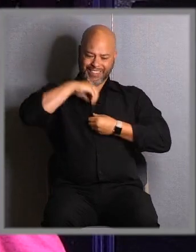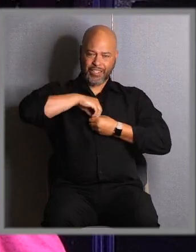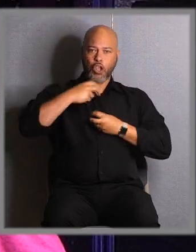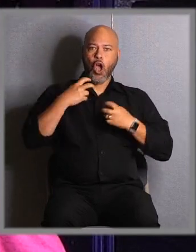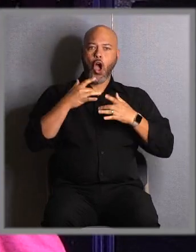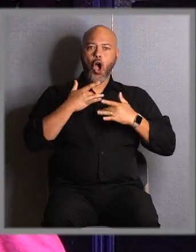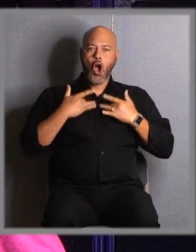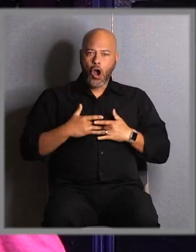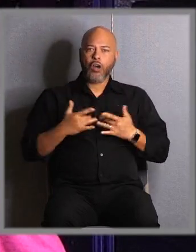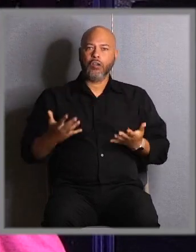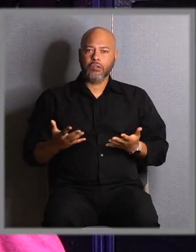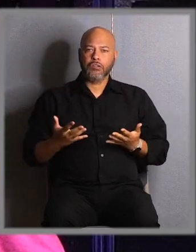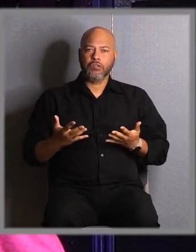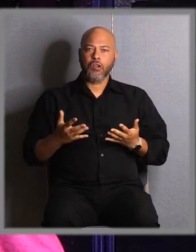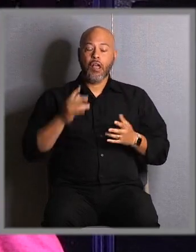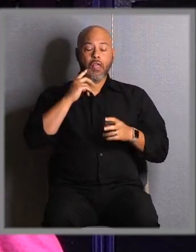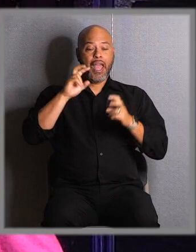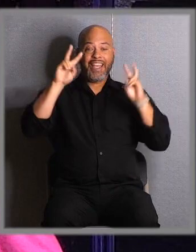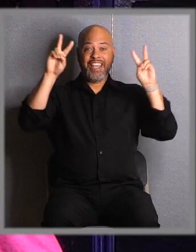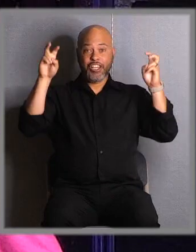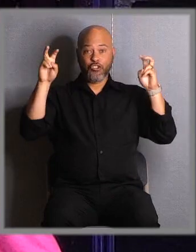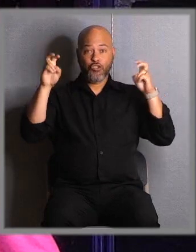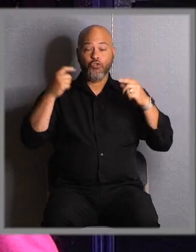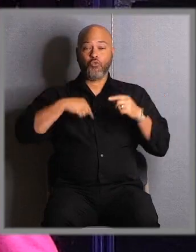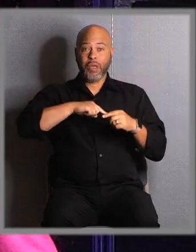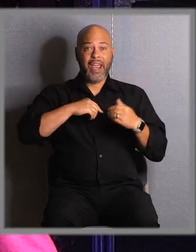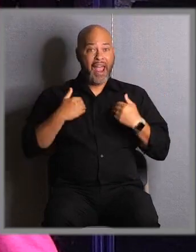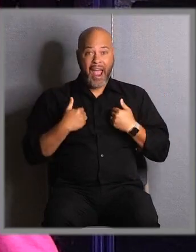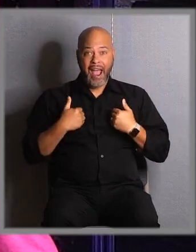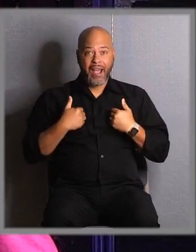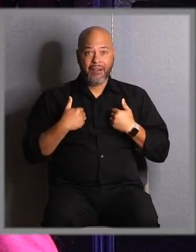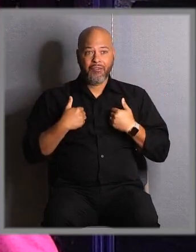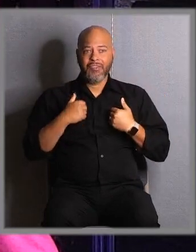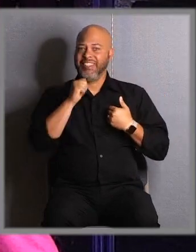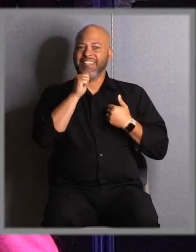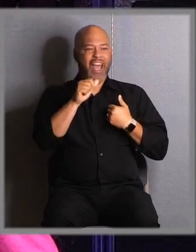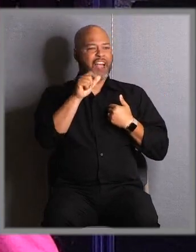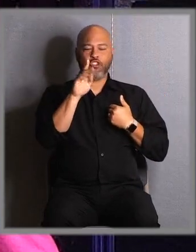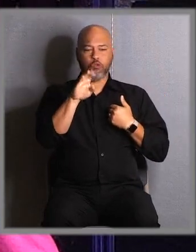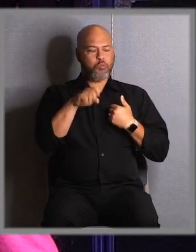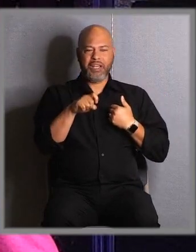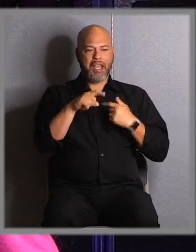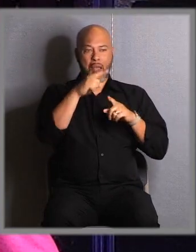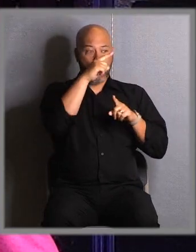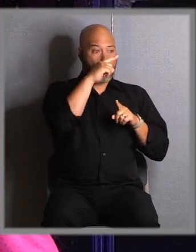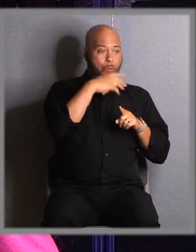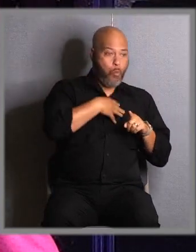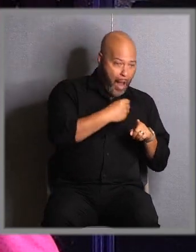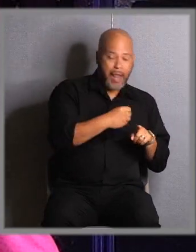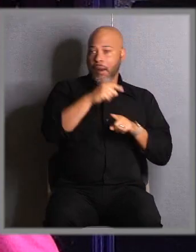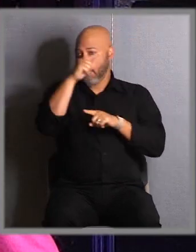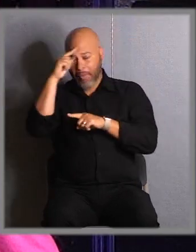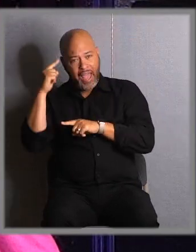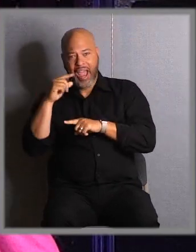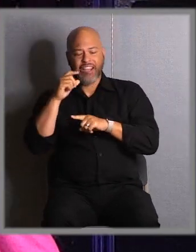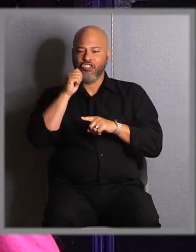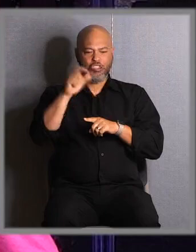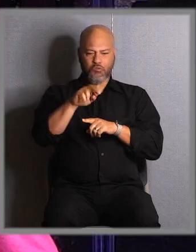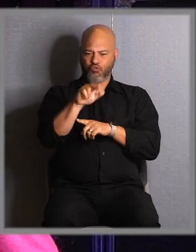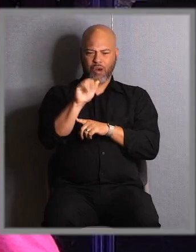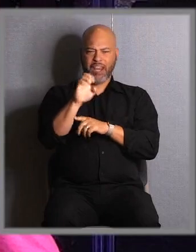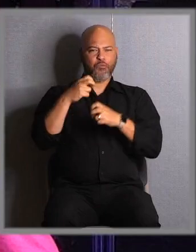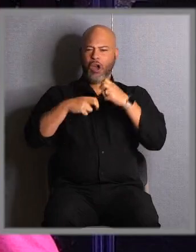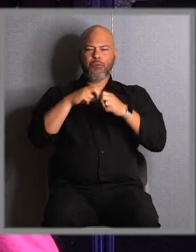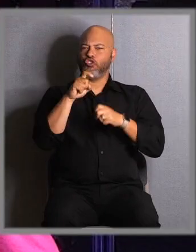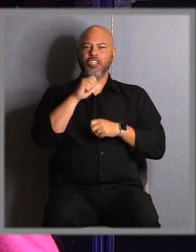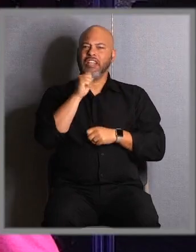And the issue that we have, it should not be a white, black, should not be a race,